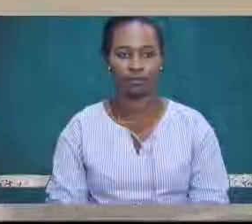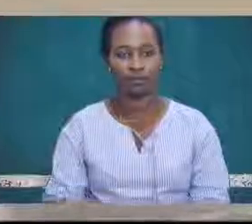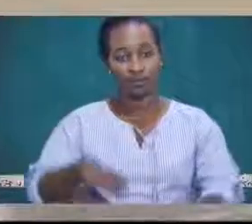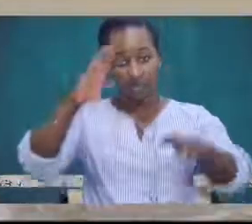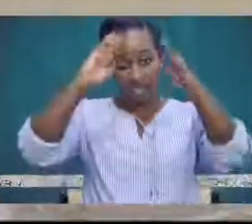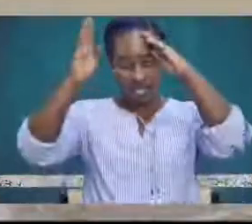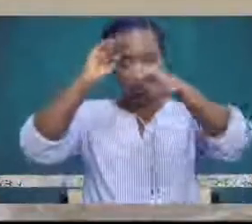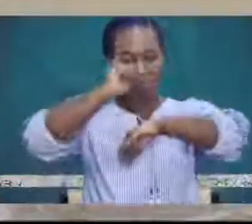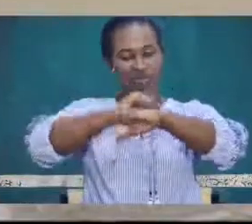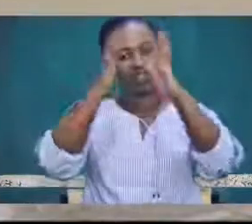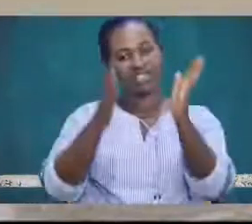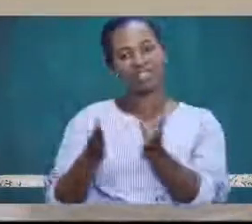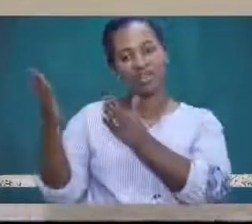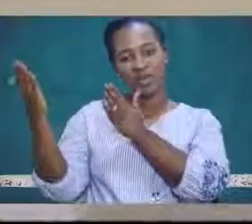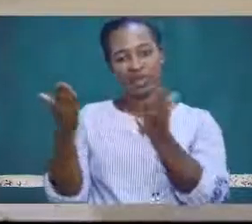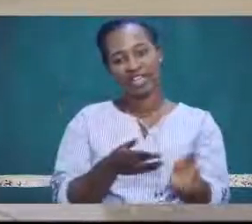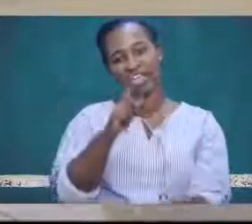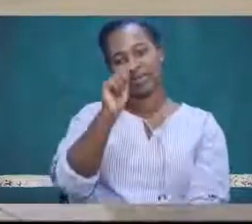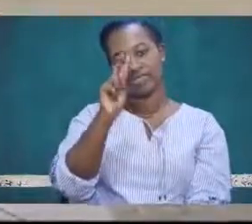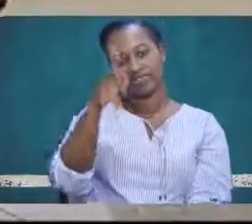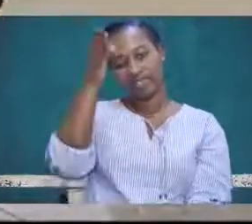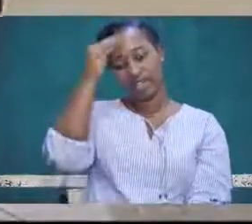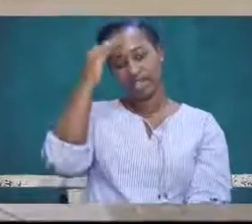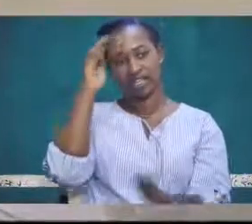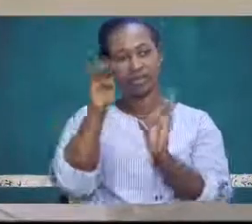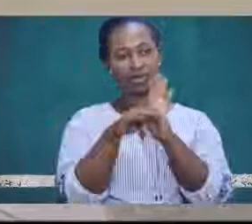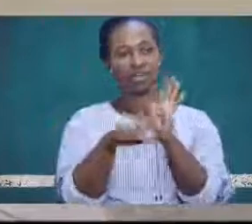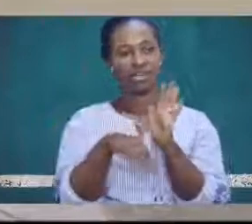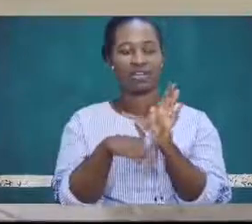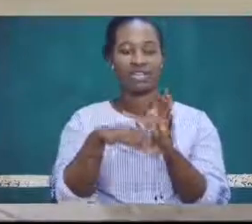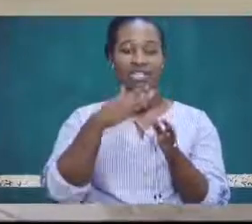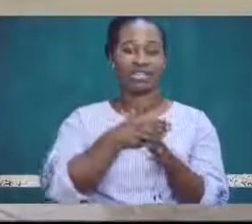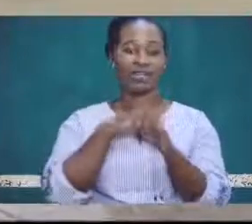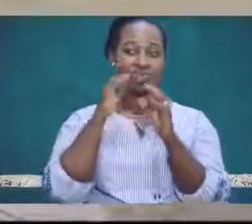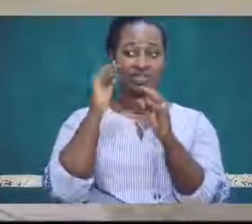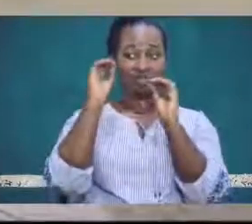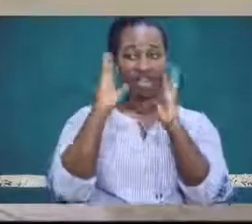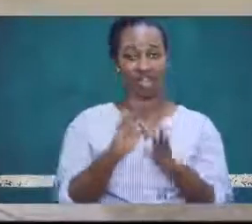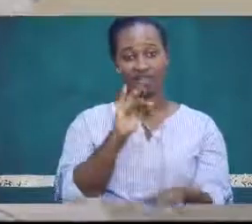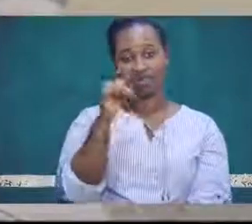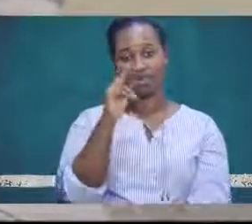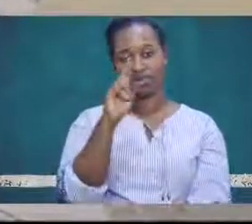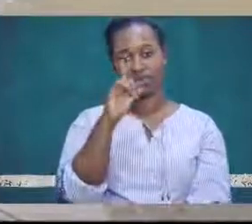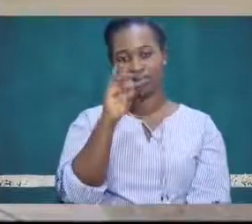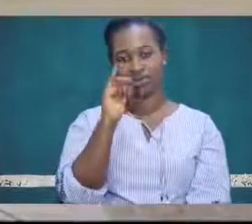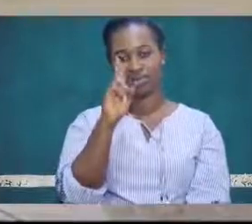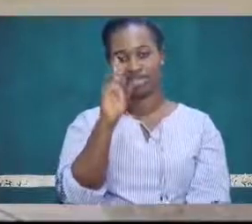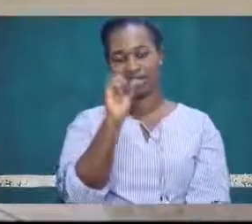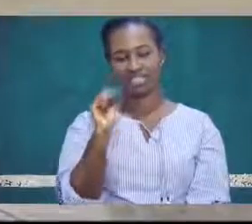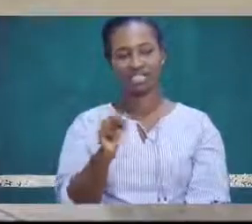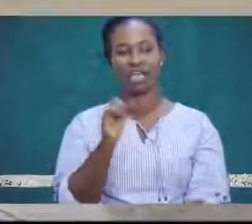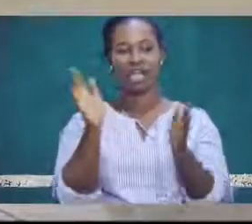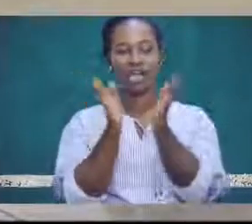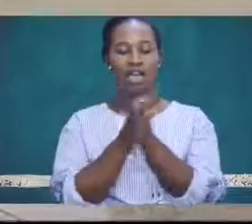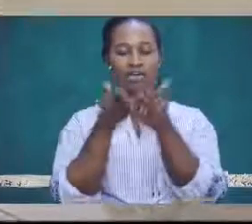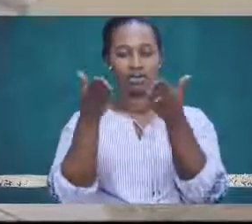Hello students, welcome to TV learning programs. I'm Julius, and today I'm going to